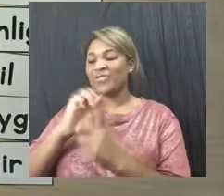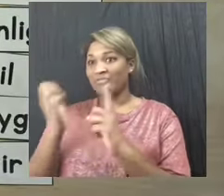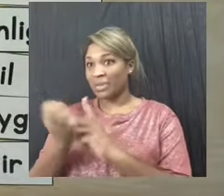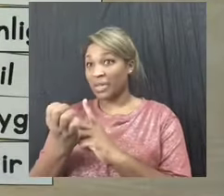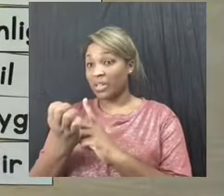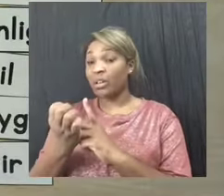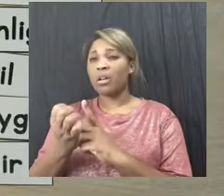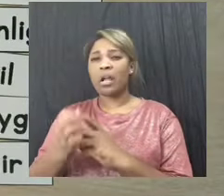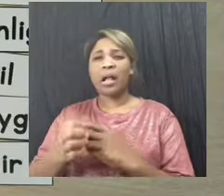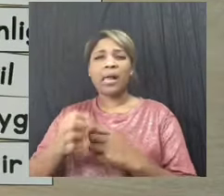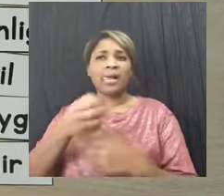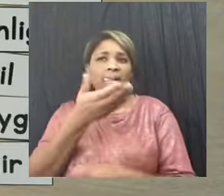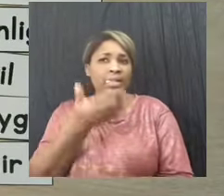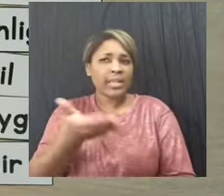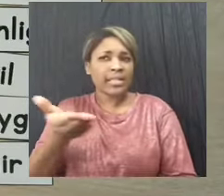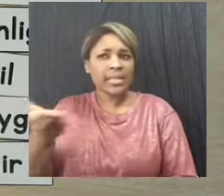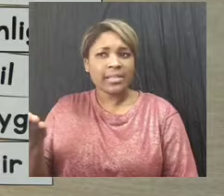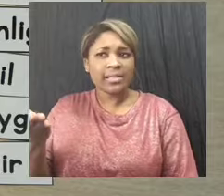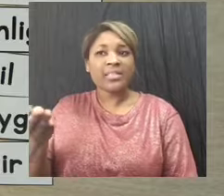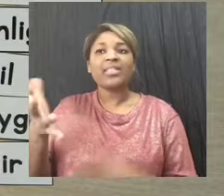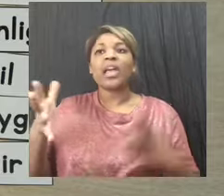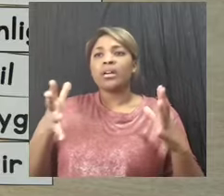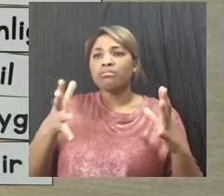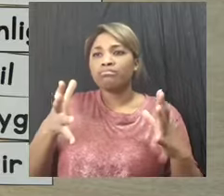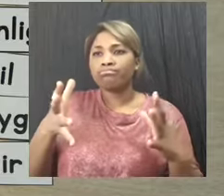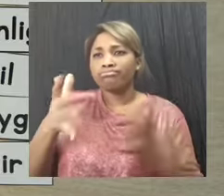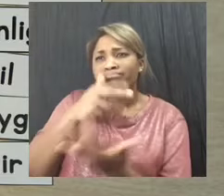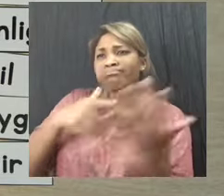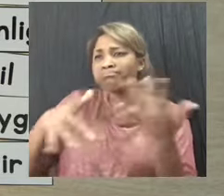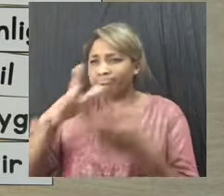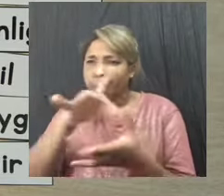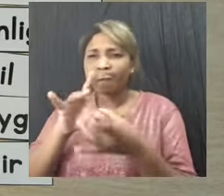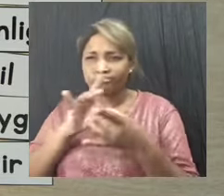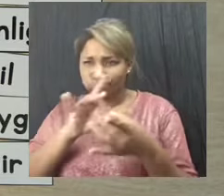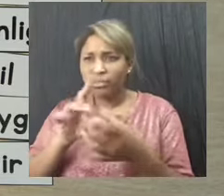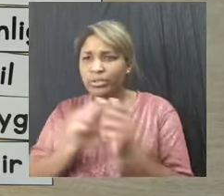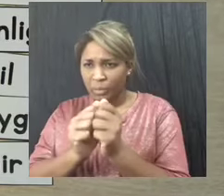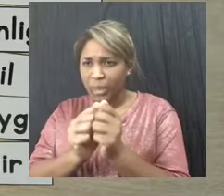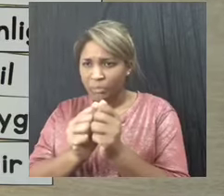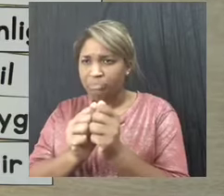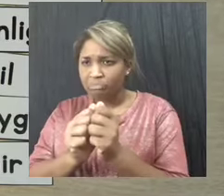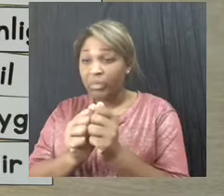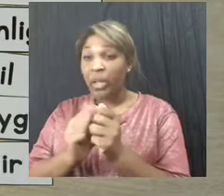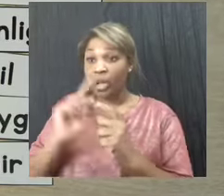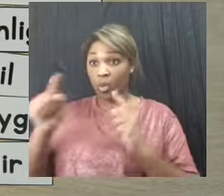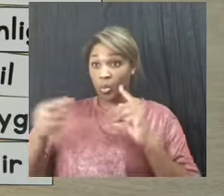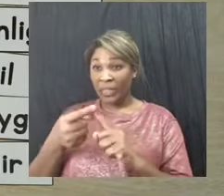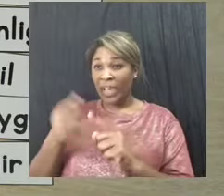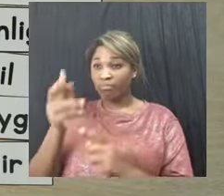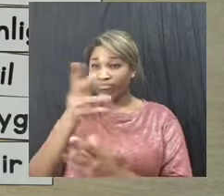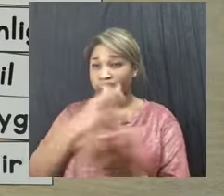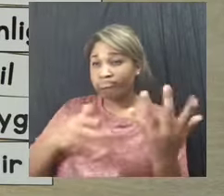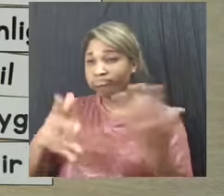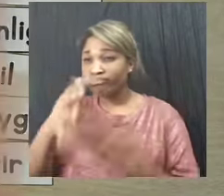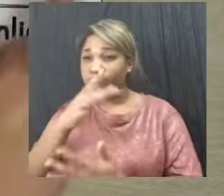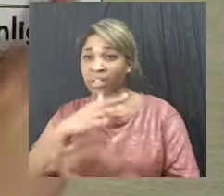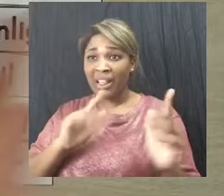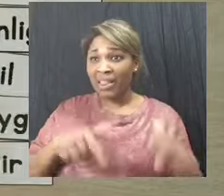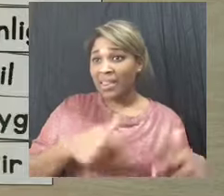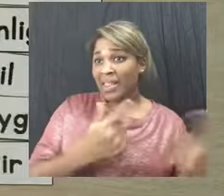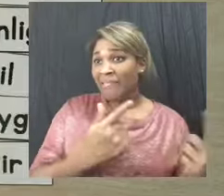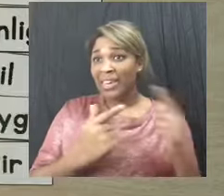things interact with each other. And when these things interact with each other, the living